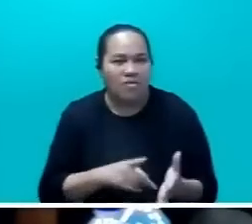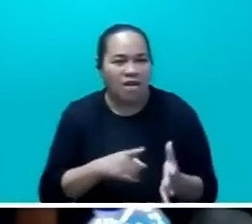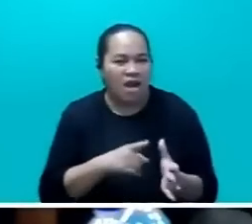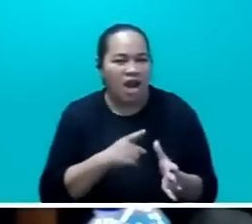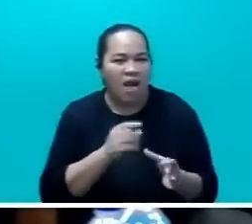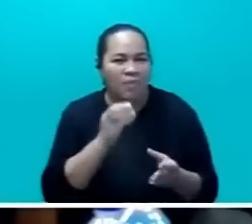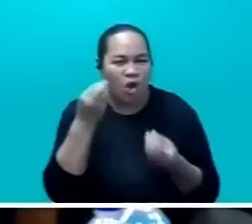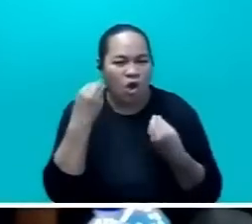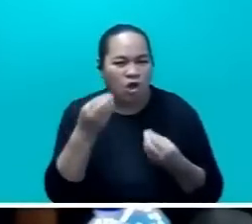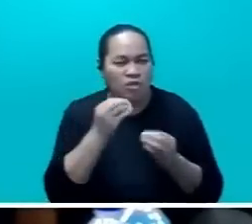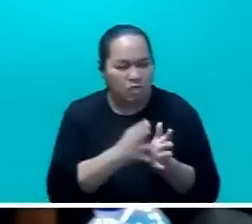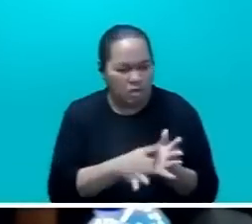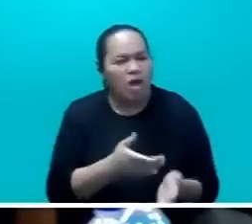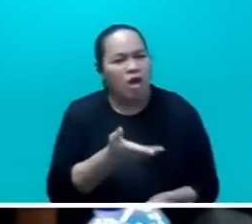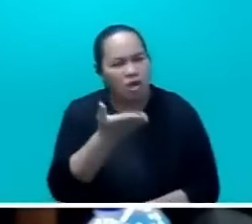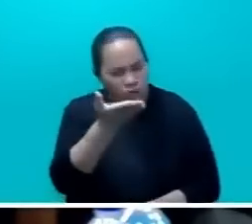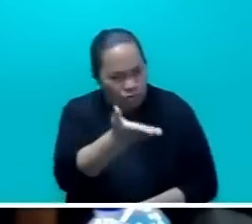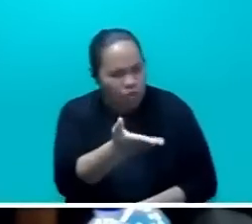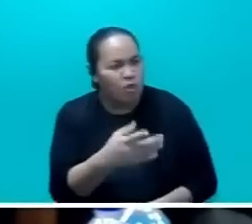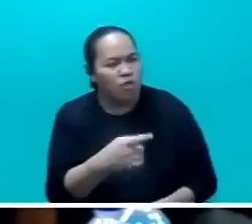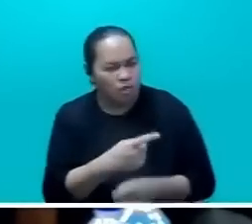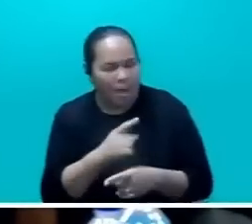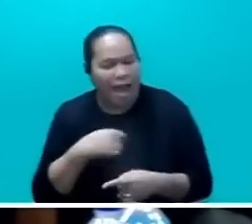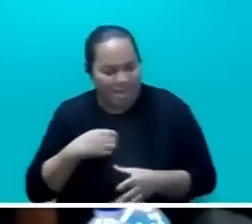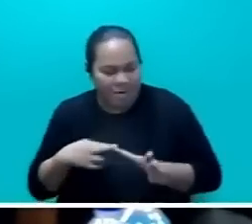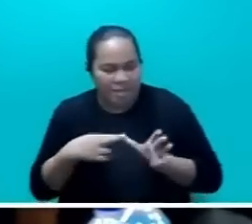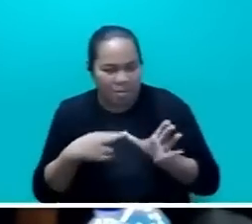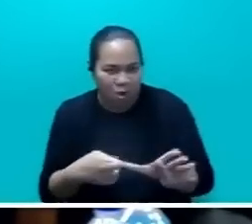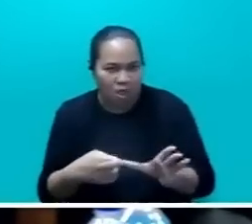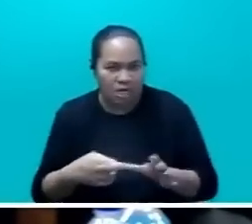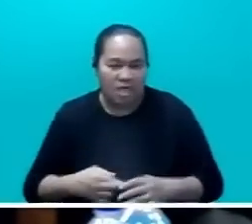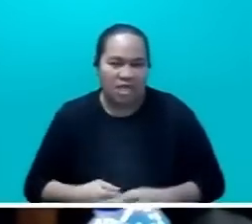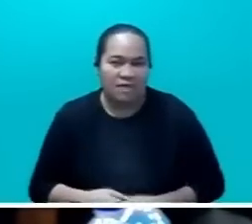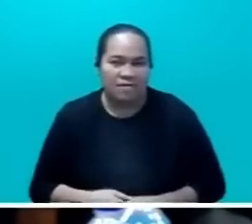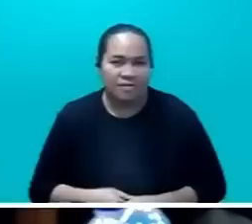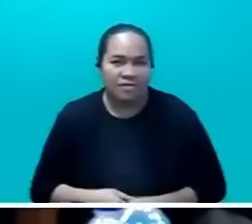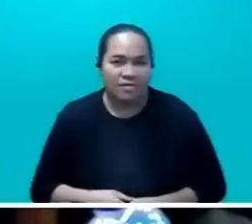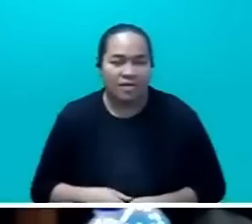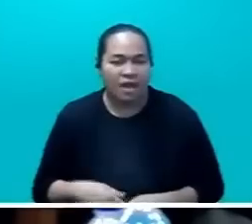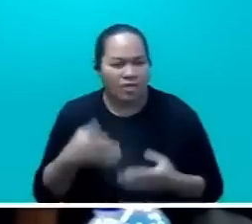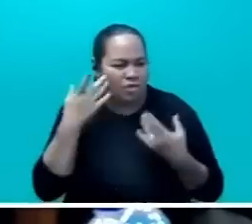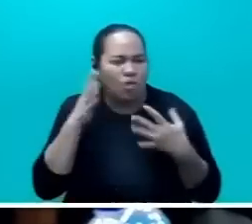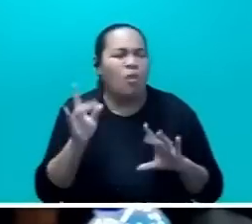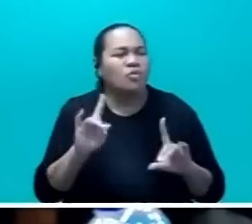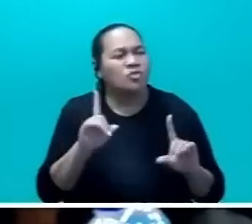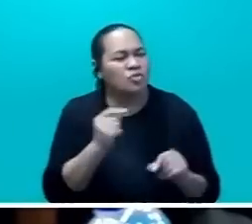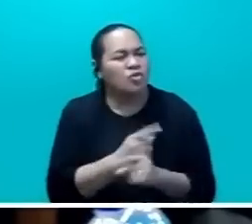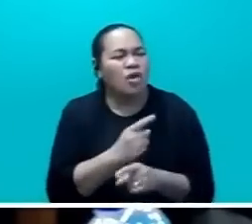honourable member talked about it. I'm responding to him. I don't know. I mean, what is he talking about?